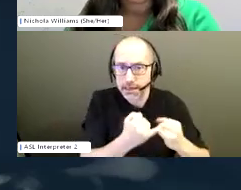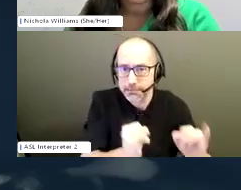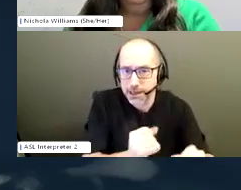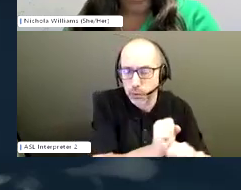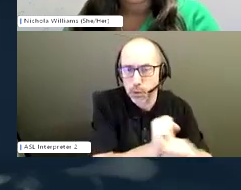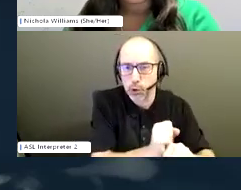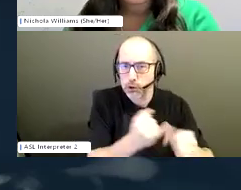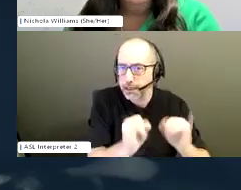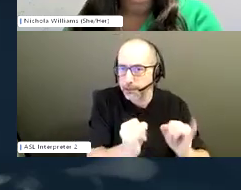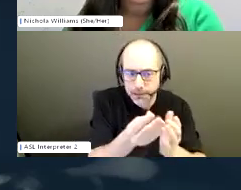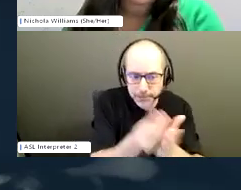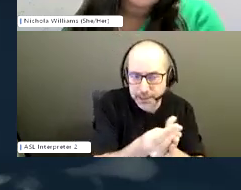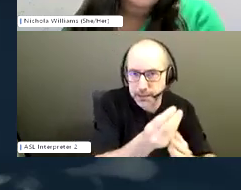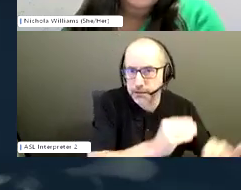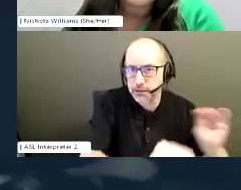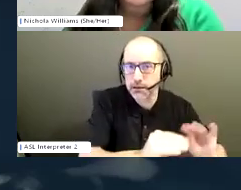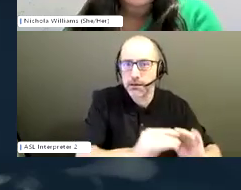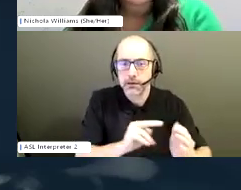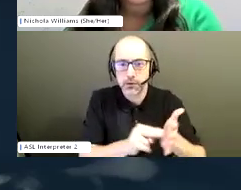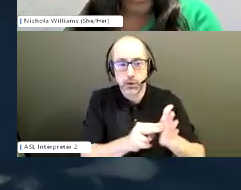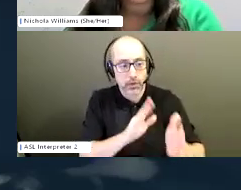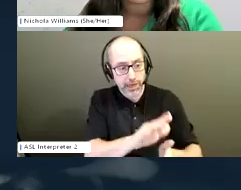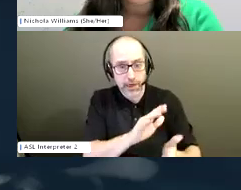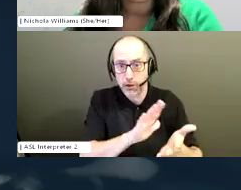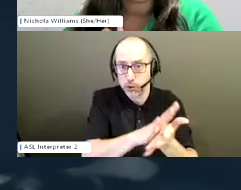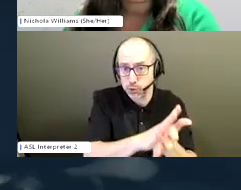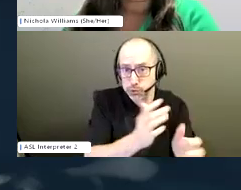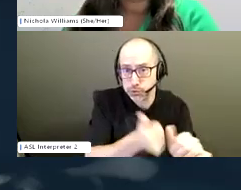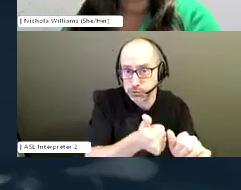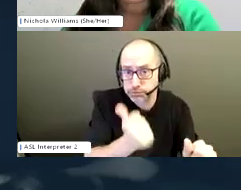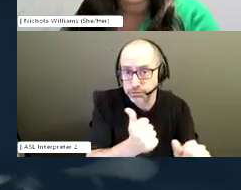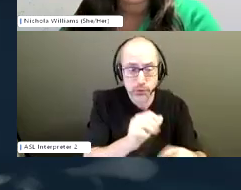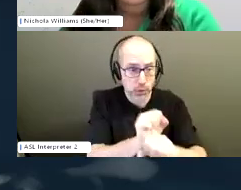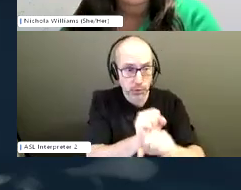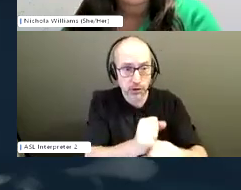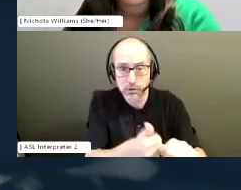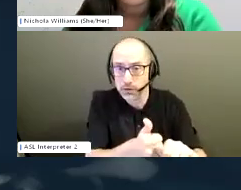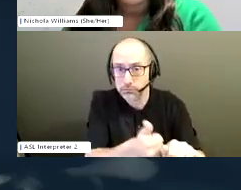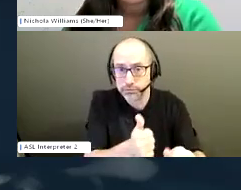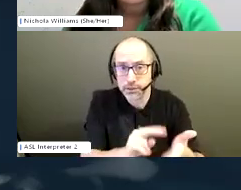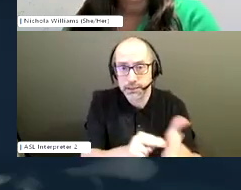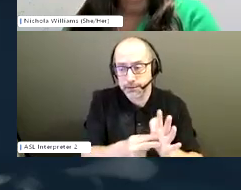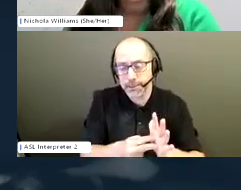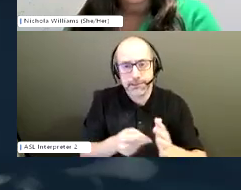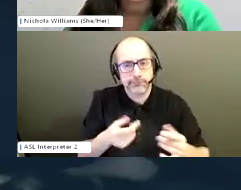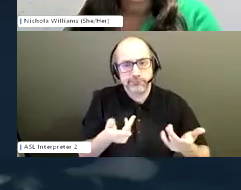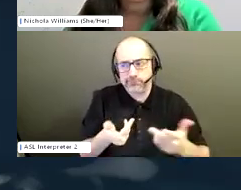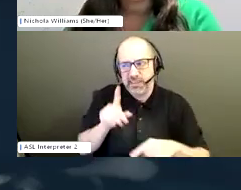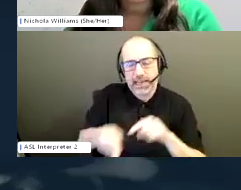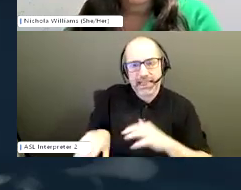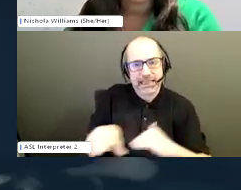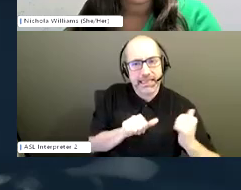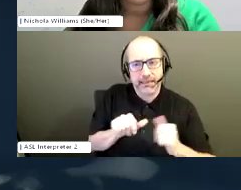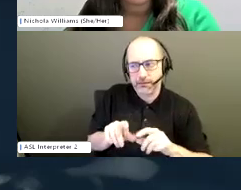income. Further gaps in education and careers can limit their options to leave these relationships, which makes it even harder to